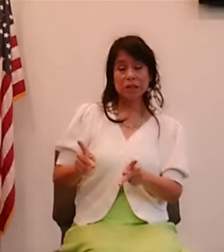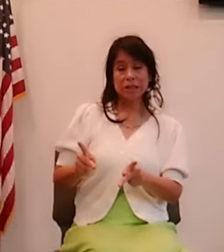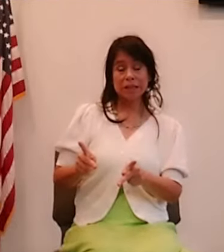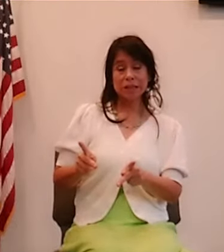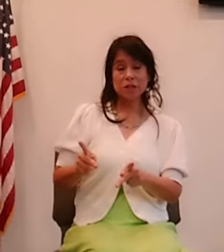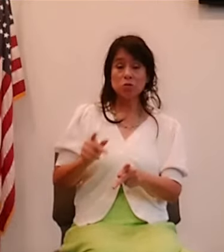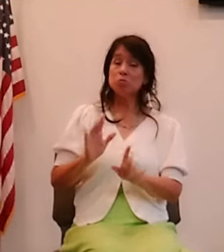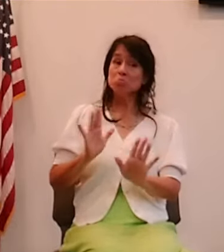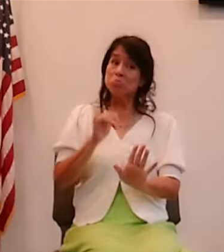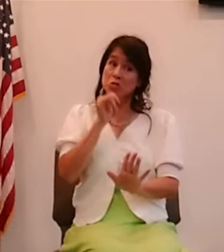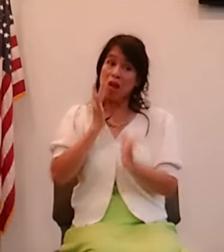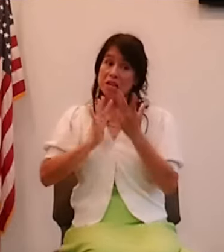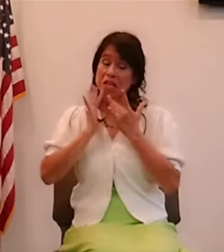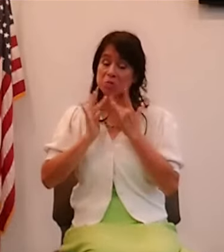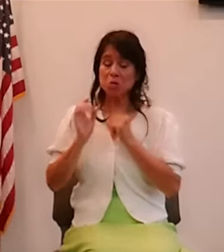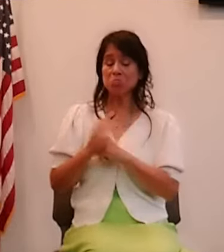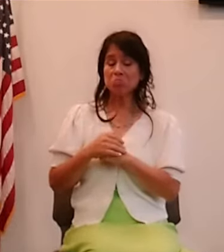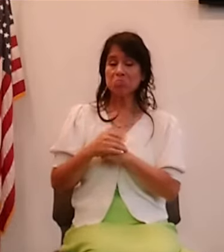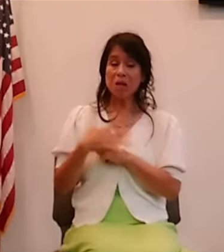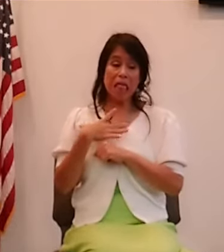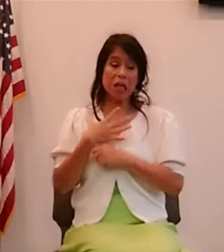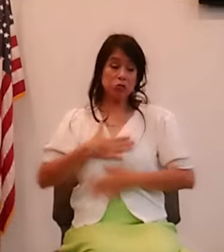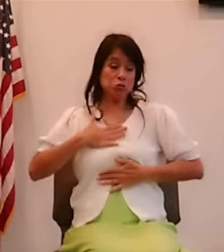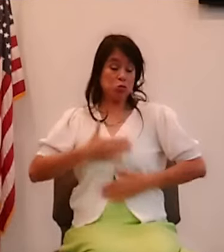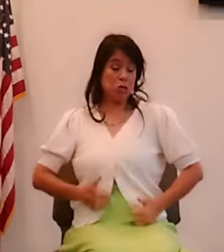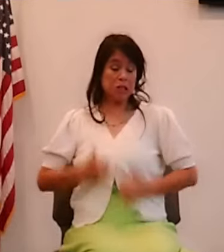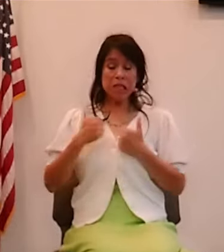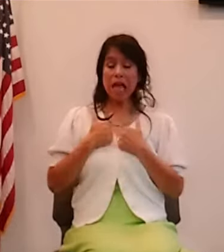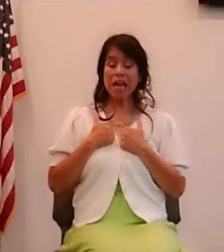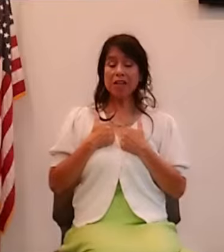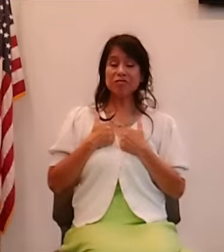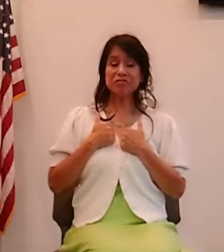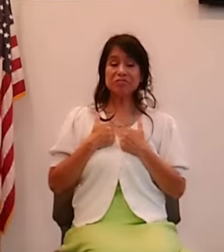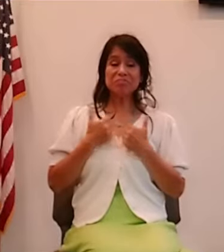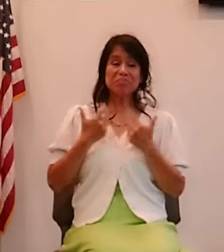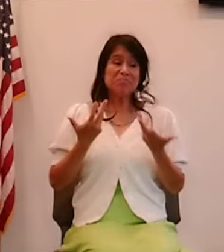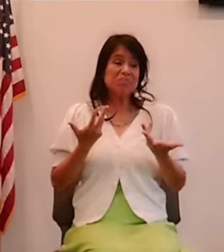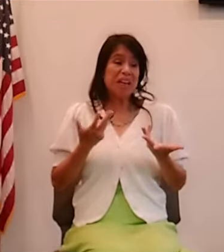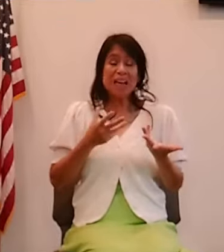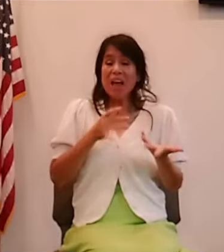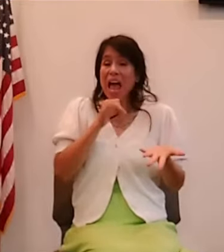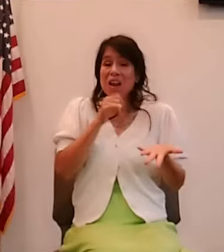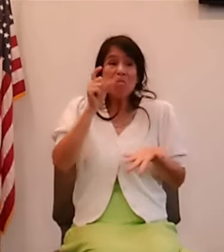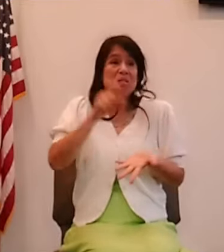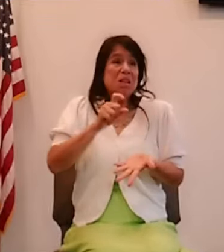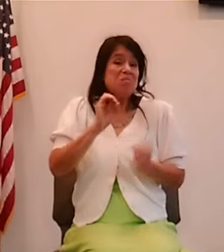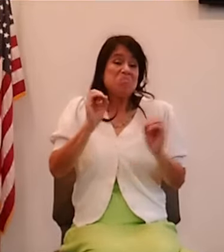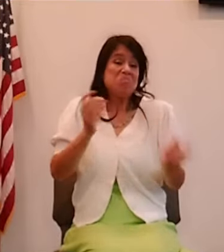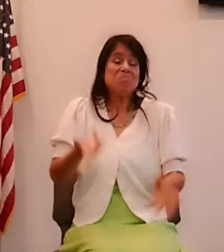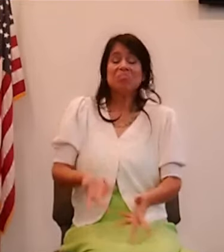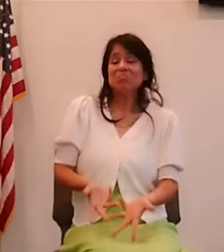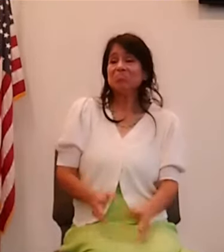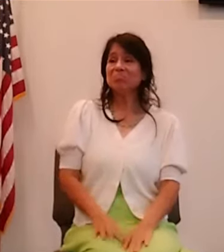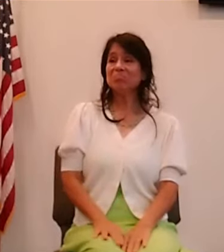needy, likes life, and doesn't really have a need for anything.